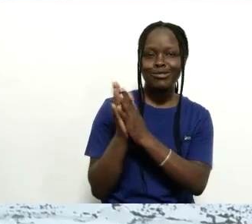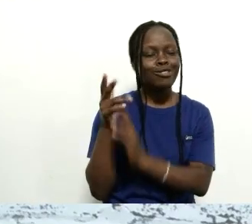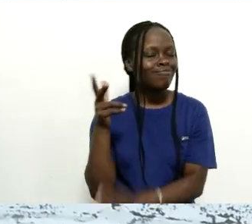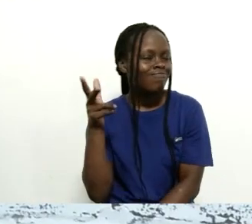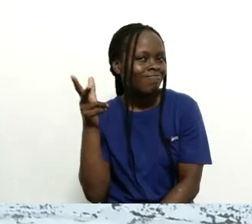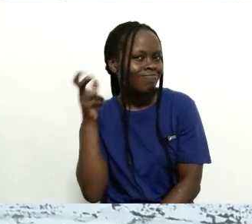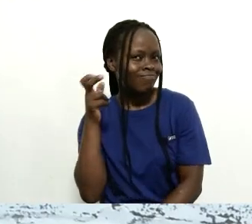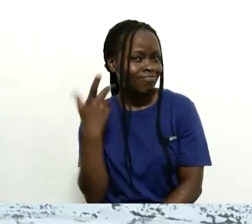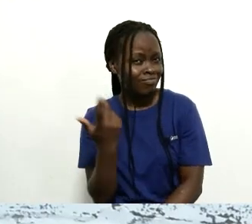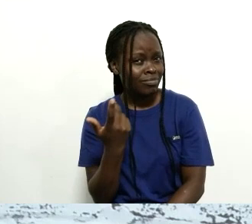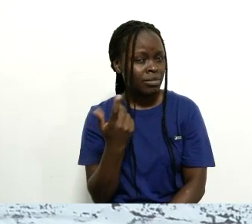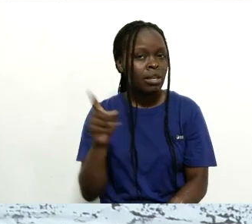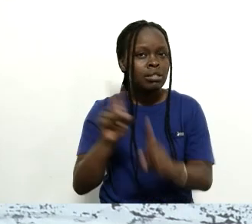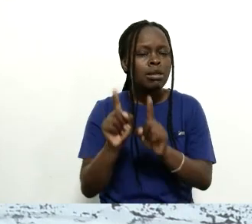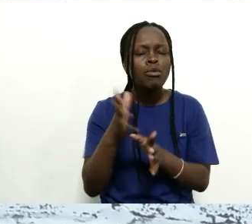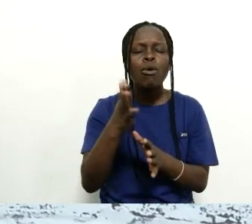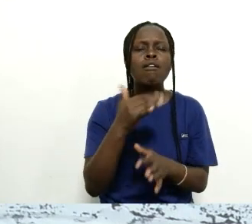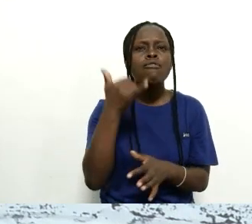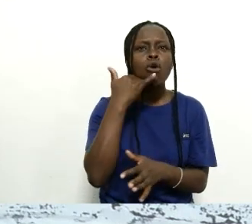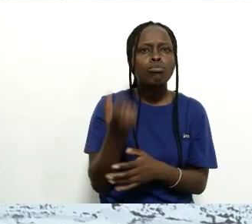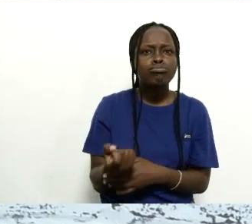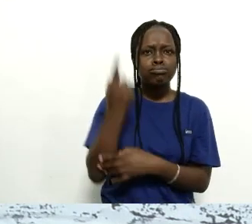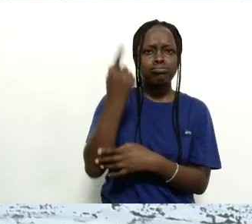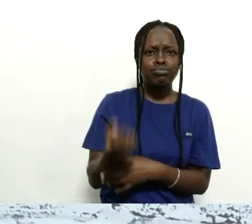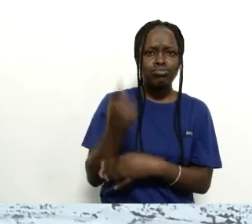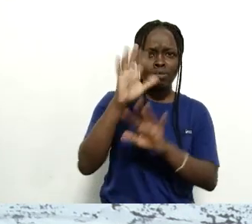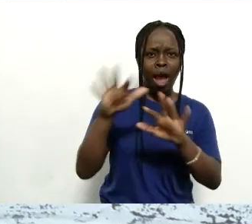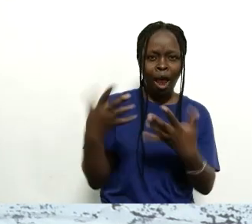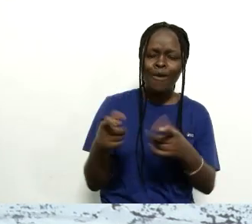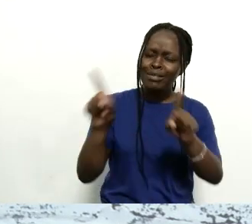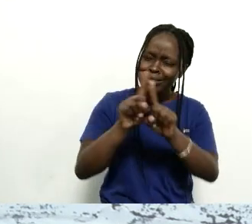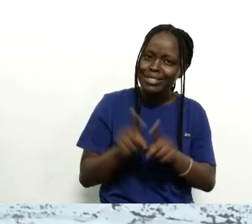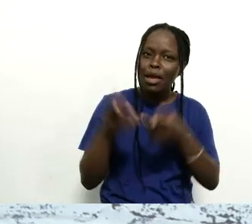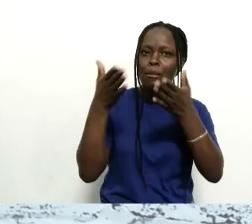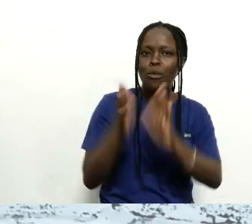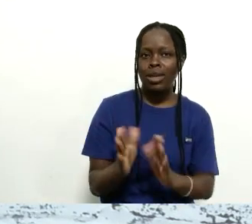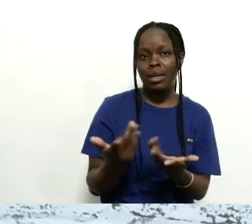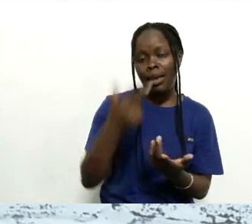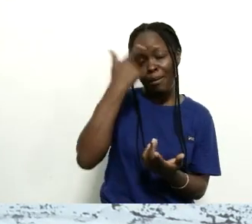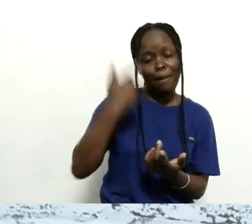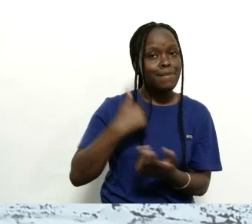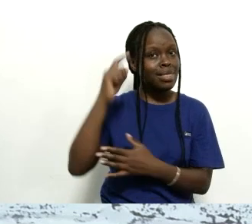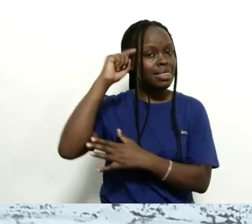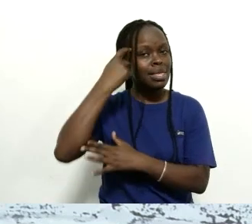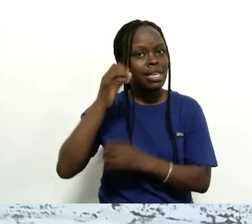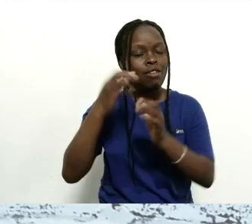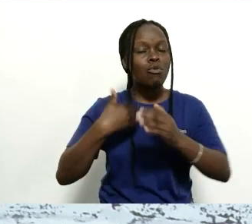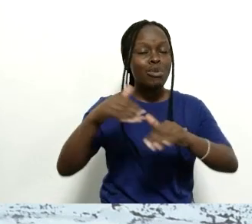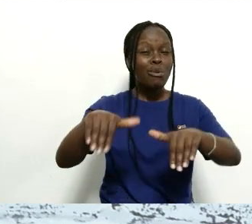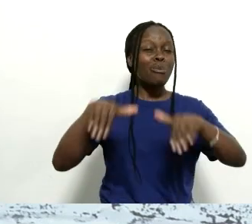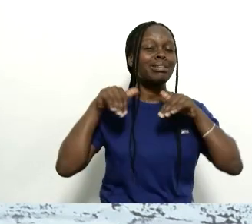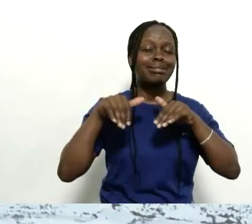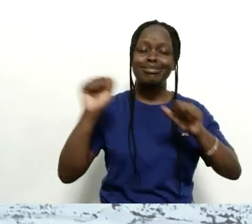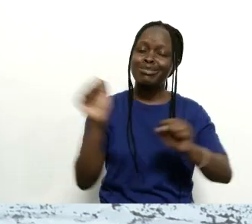blockers. And so what we did is we adapted our modalities and our intervention to address some of those barriers. So